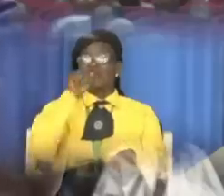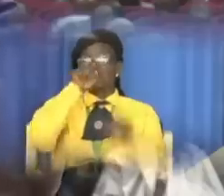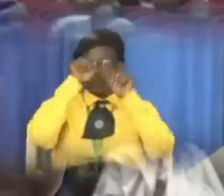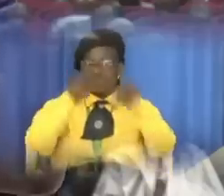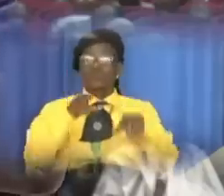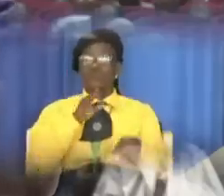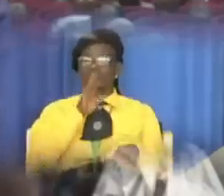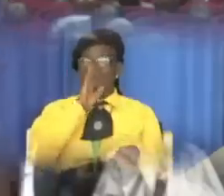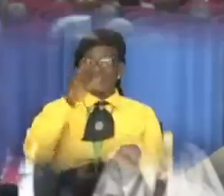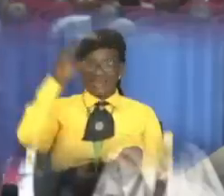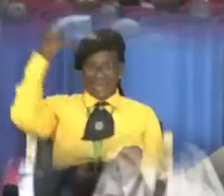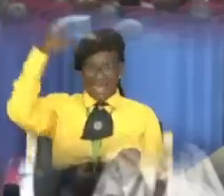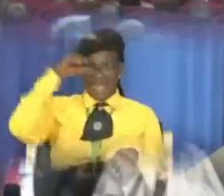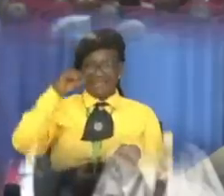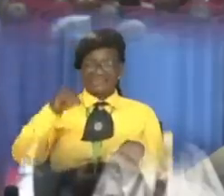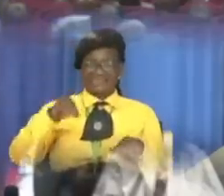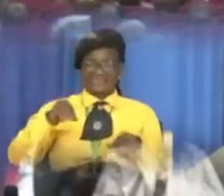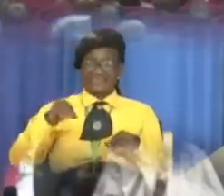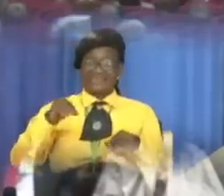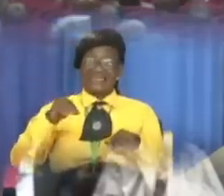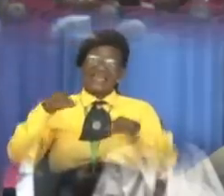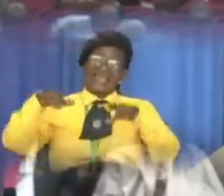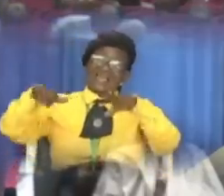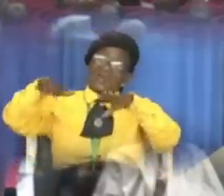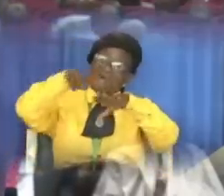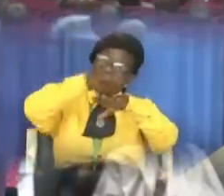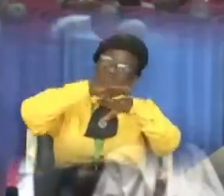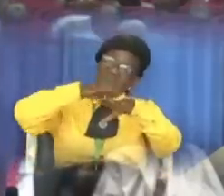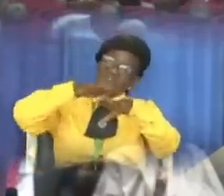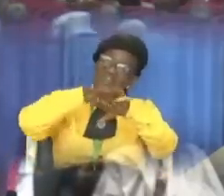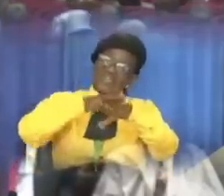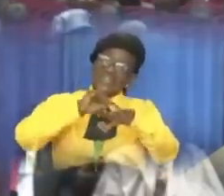be something covering your light from shining.